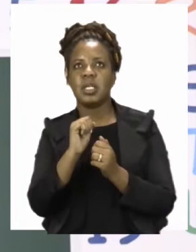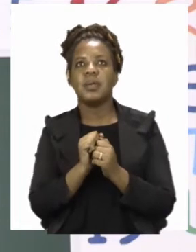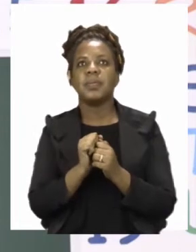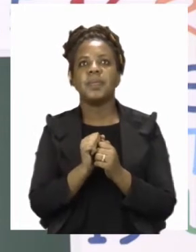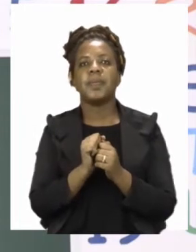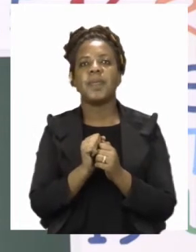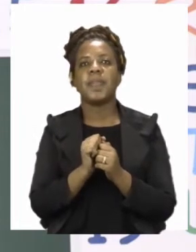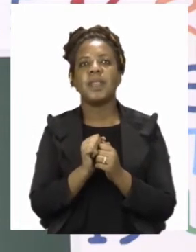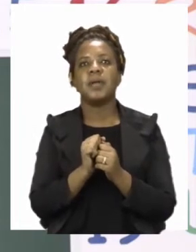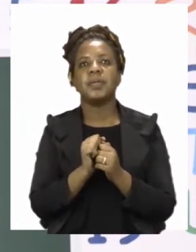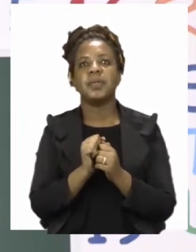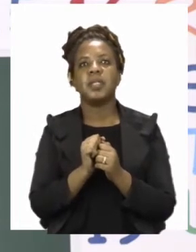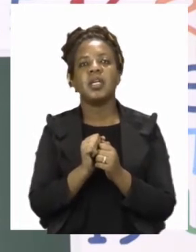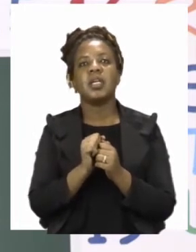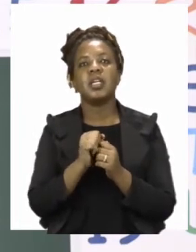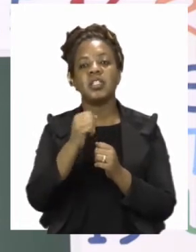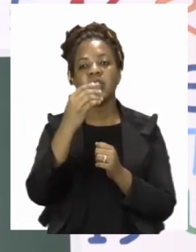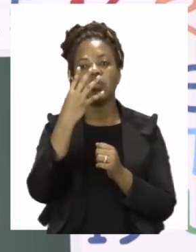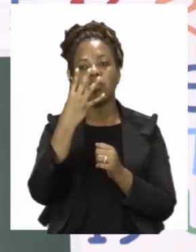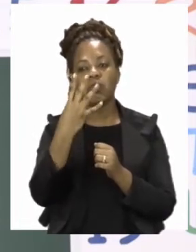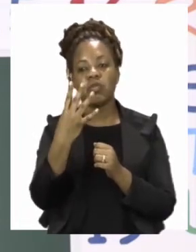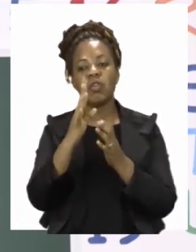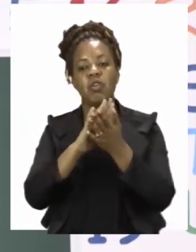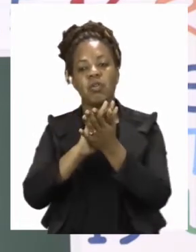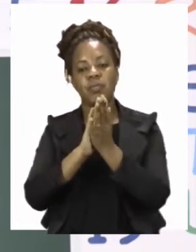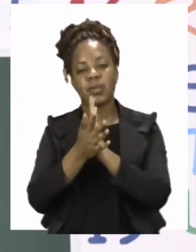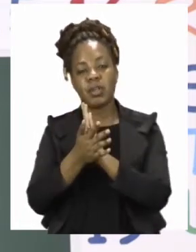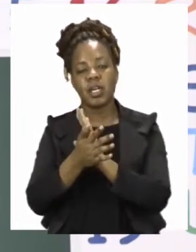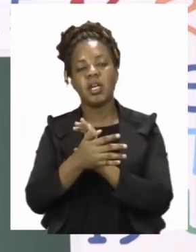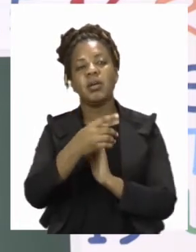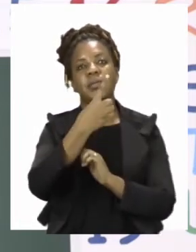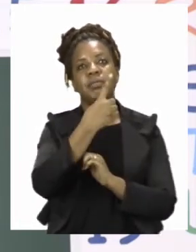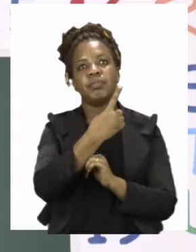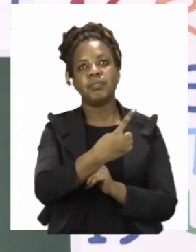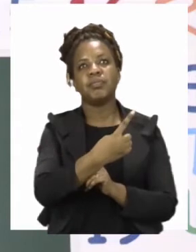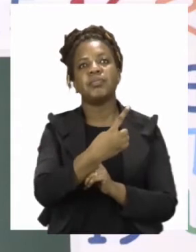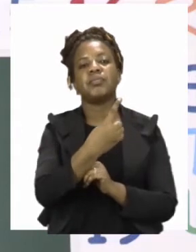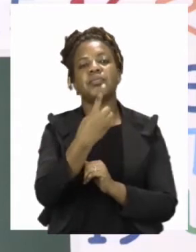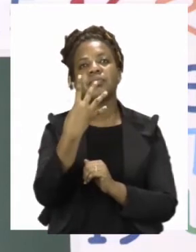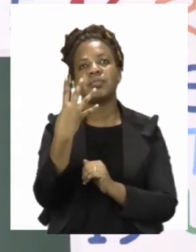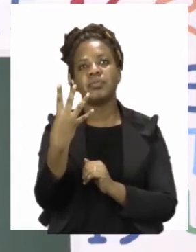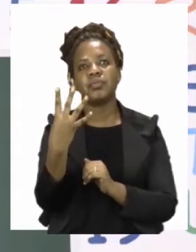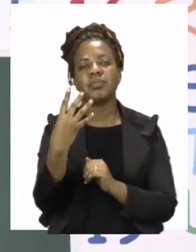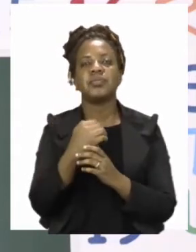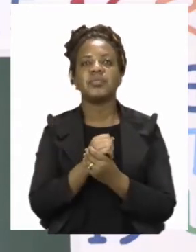us read. It says, let's read the whole sum first before we do Mrs. Units. It says